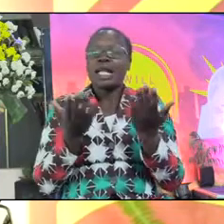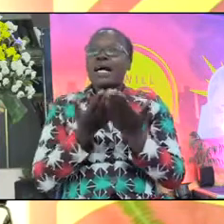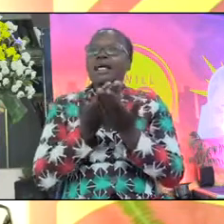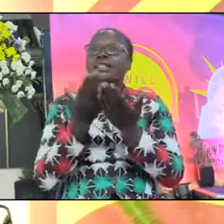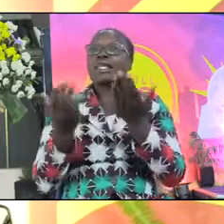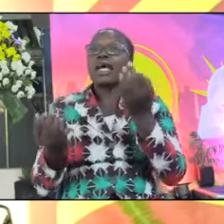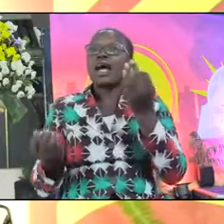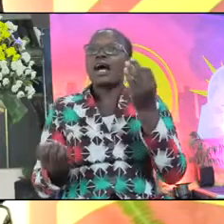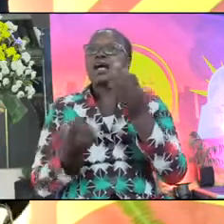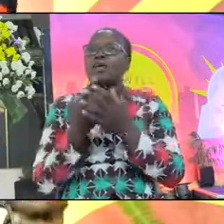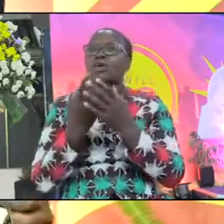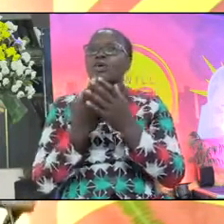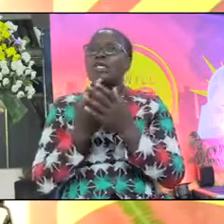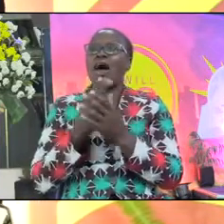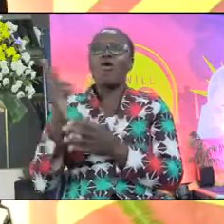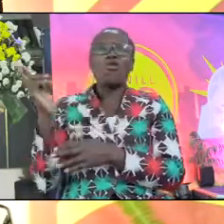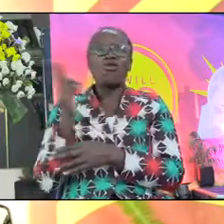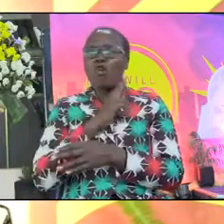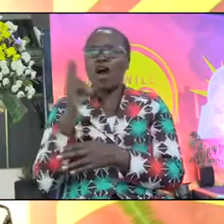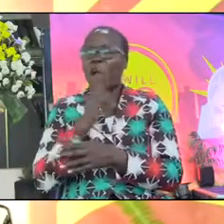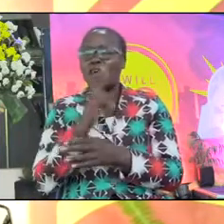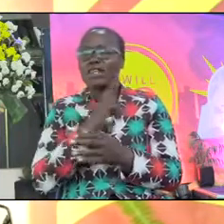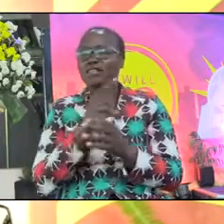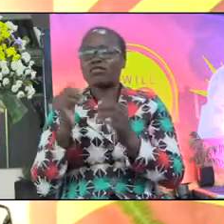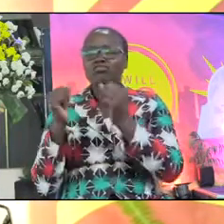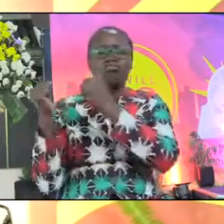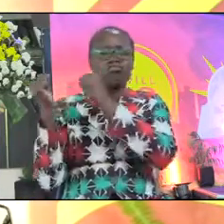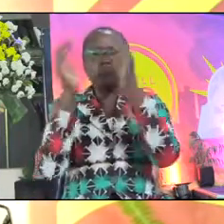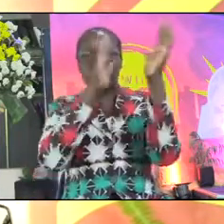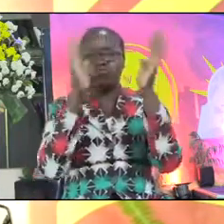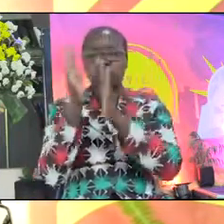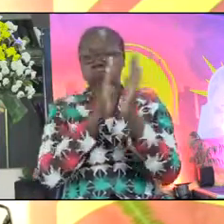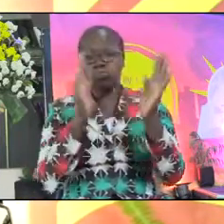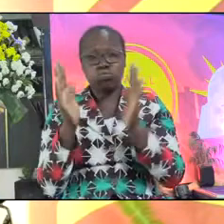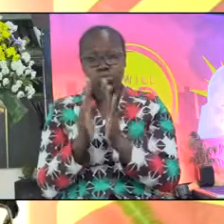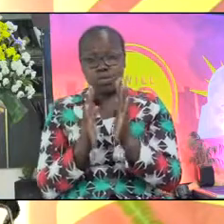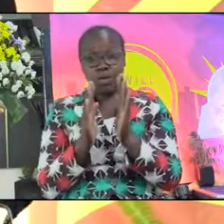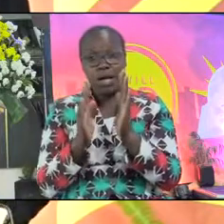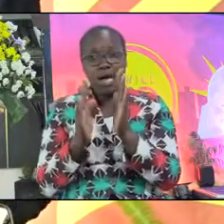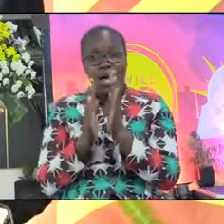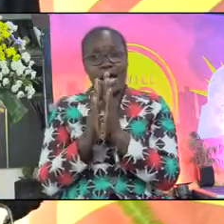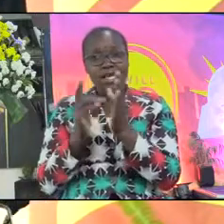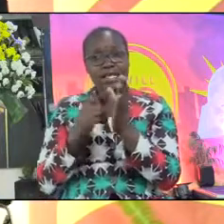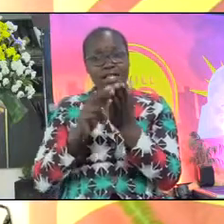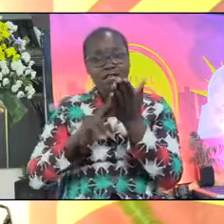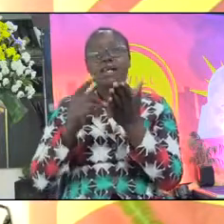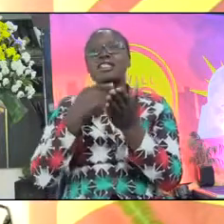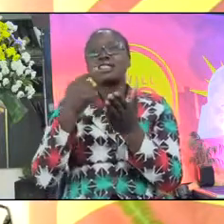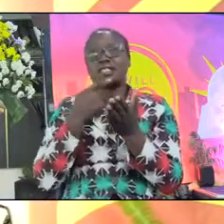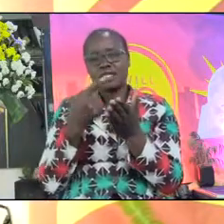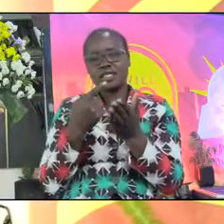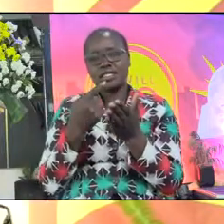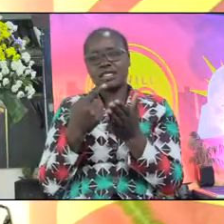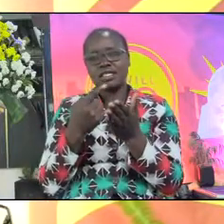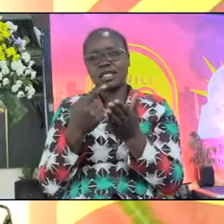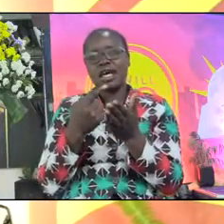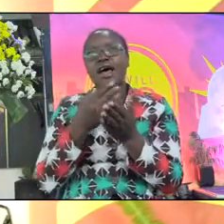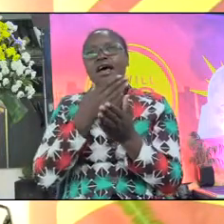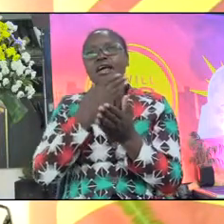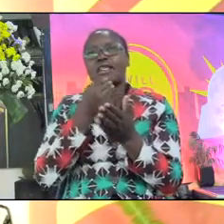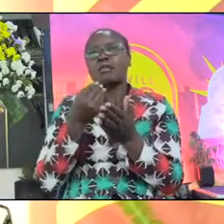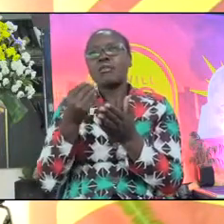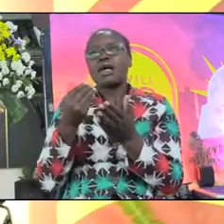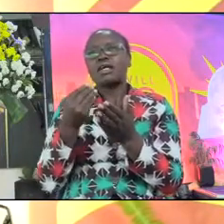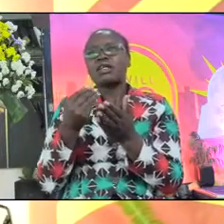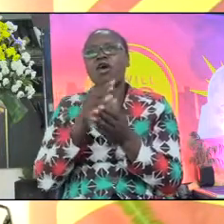there arose a violent storm. And the text says that the men